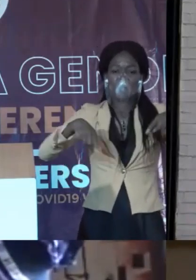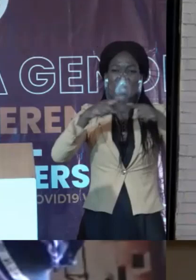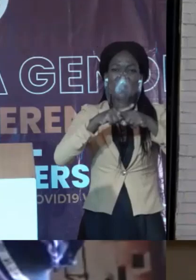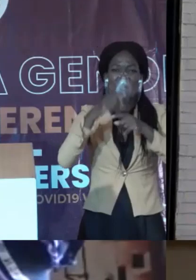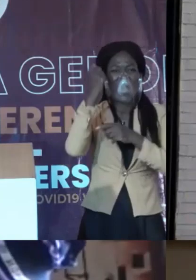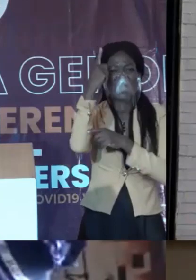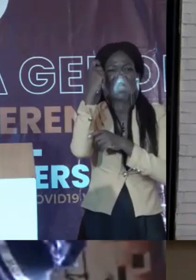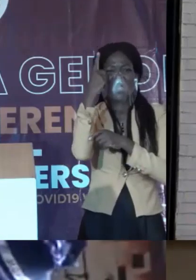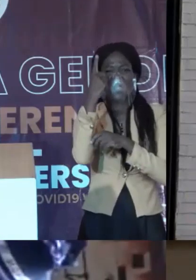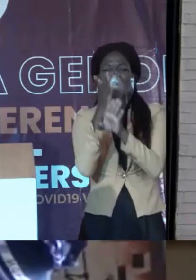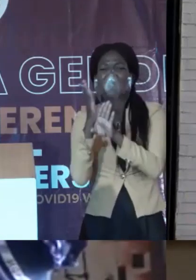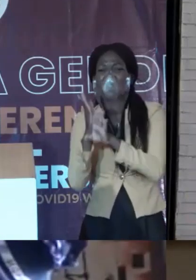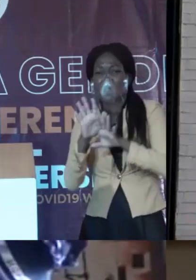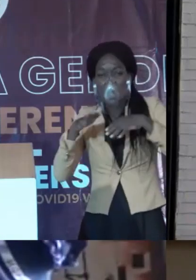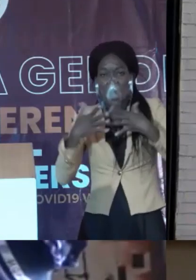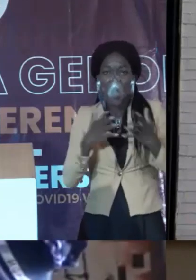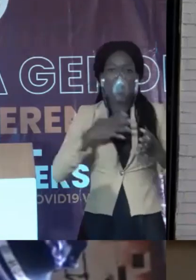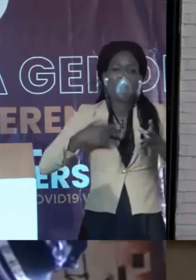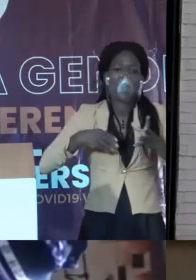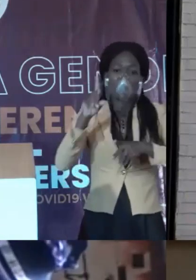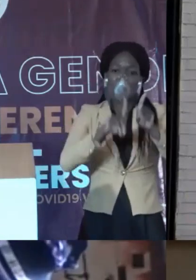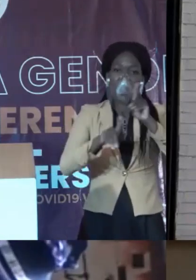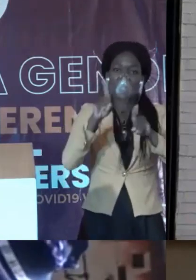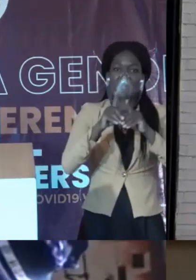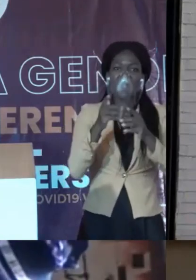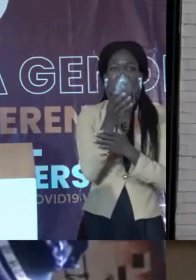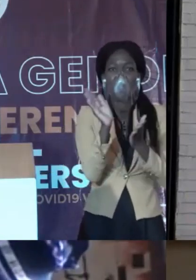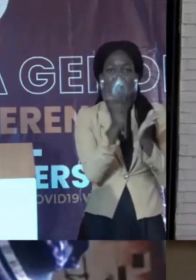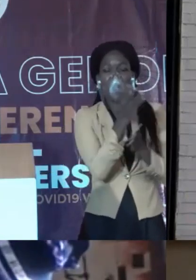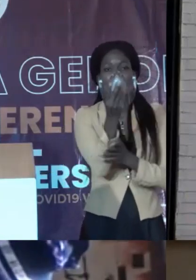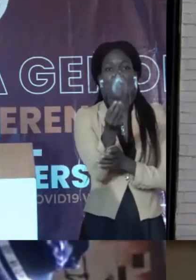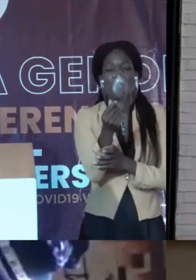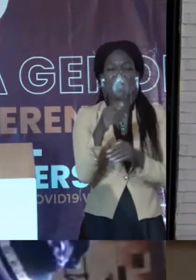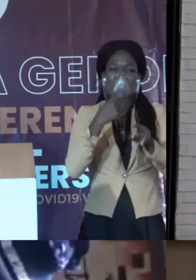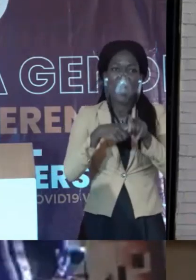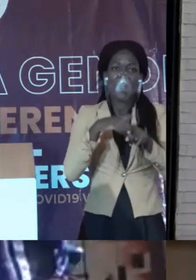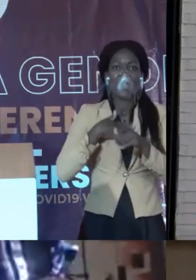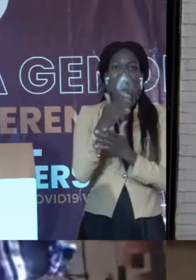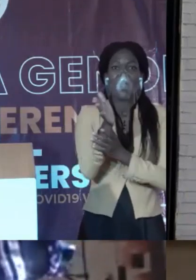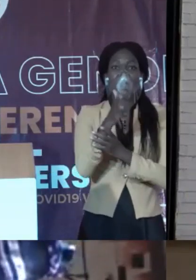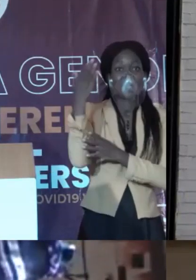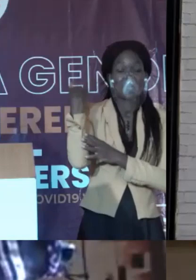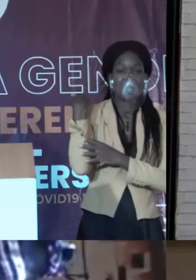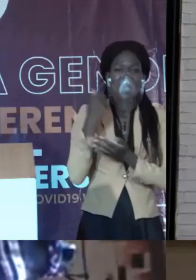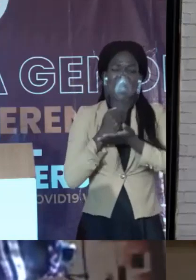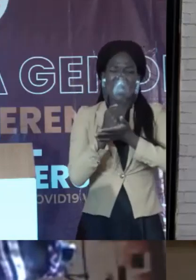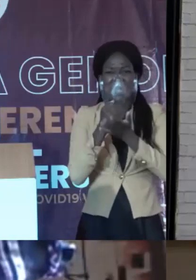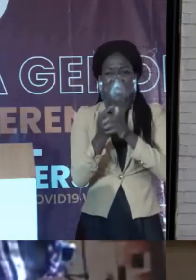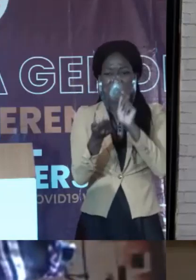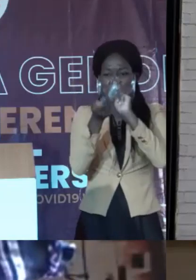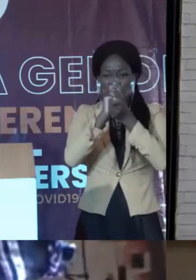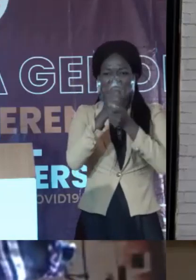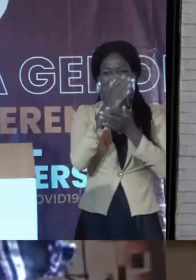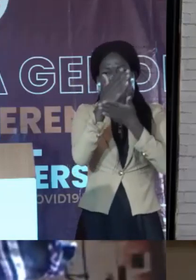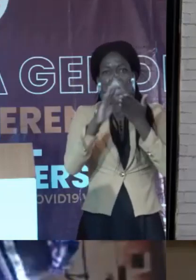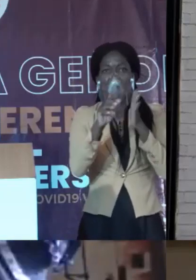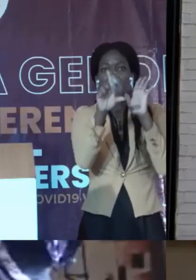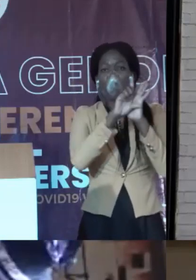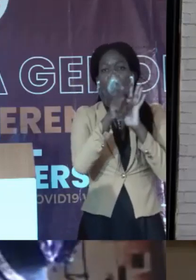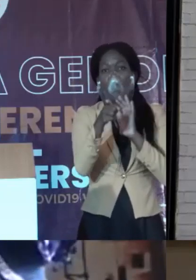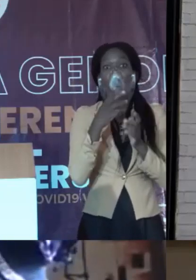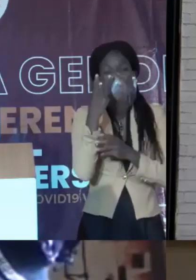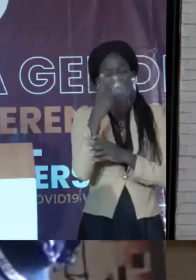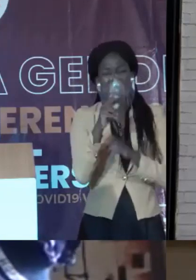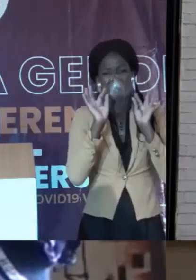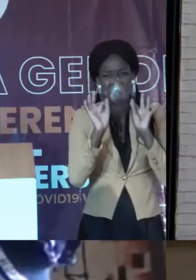participate in the economy. Now, when I was a minister, we changed quite a couple of laws to ensure that first there's